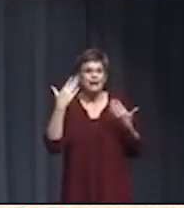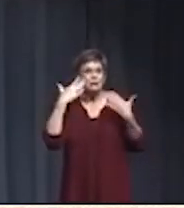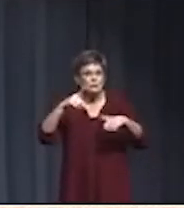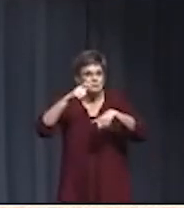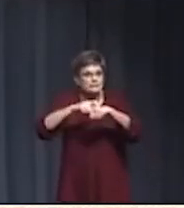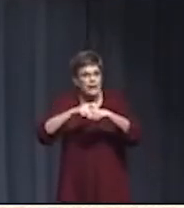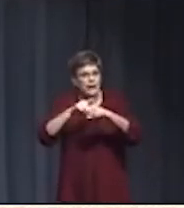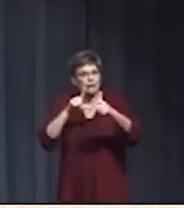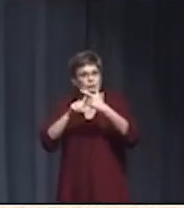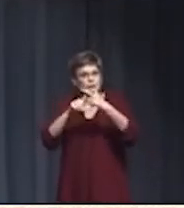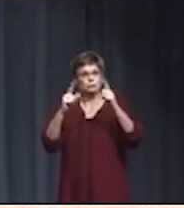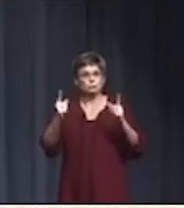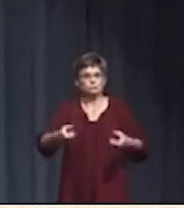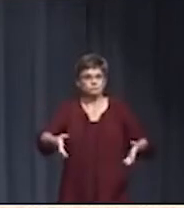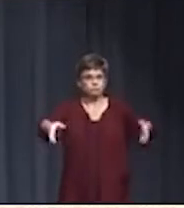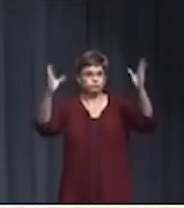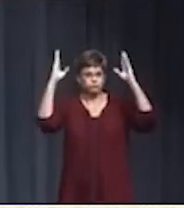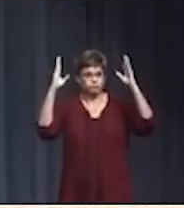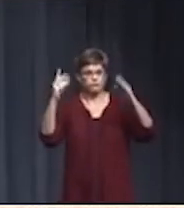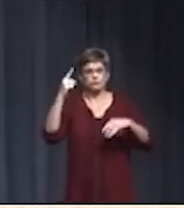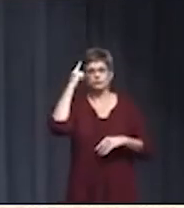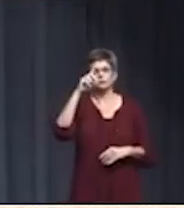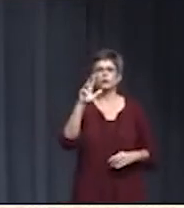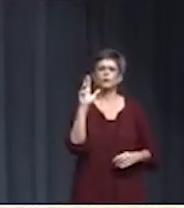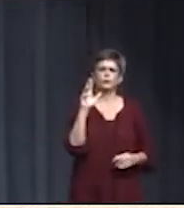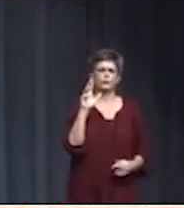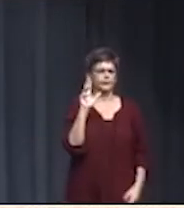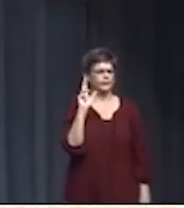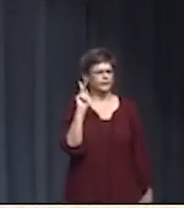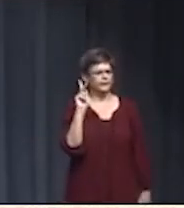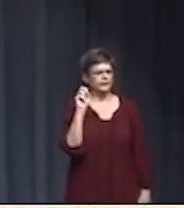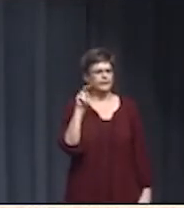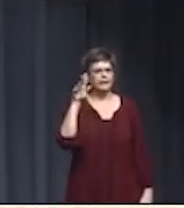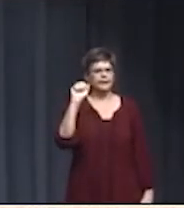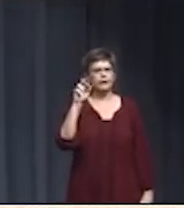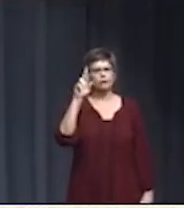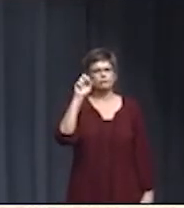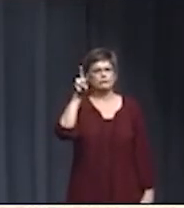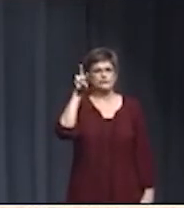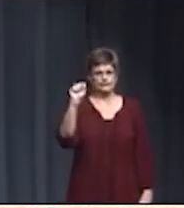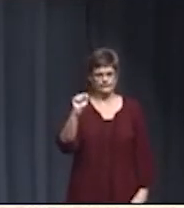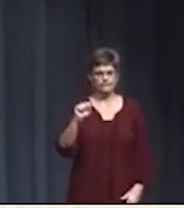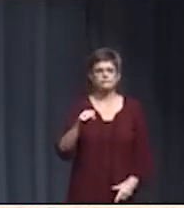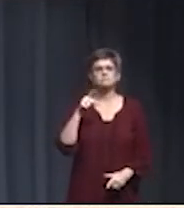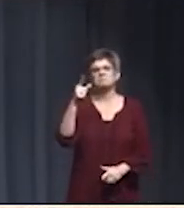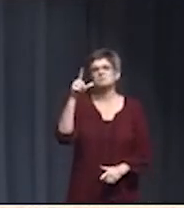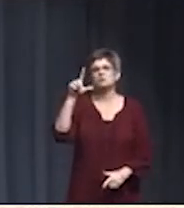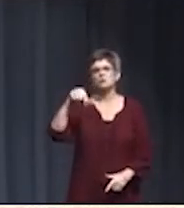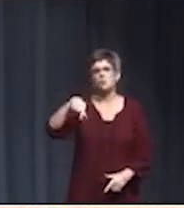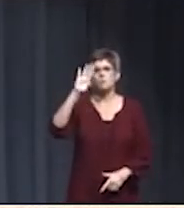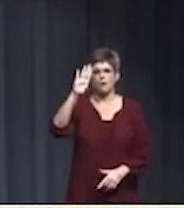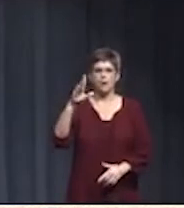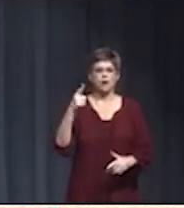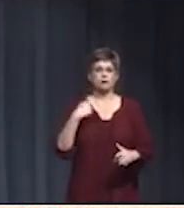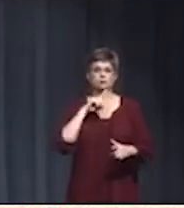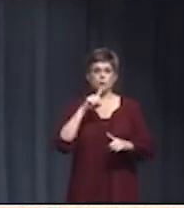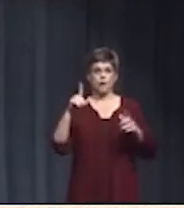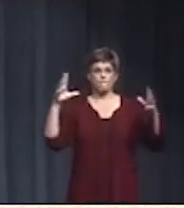And Keanu Reeves, who's a quarterback in the character in this, walks into the huddle and says this.